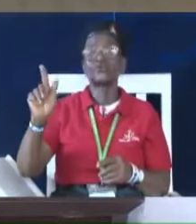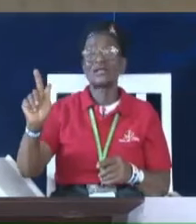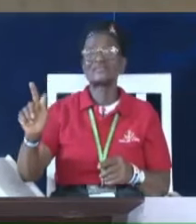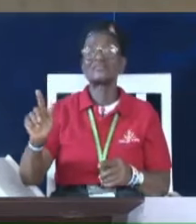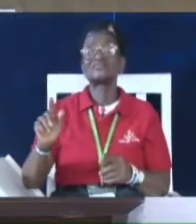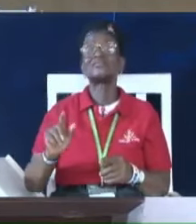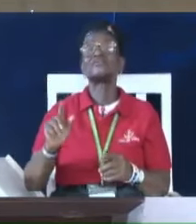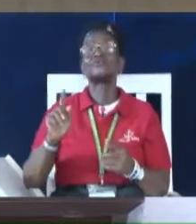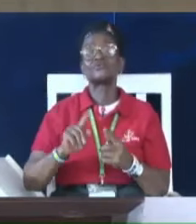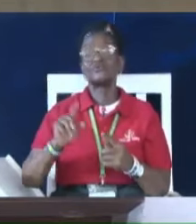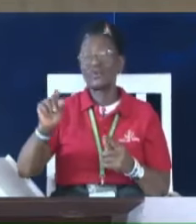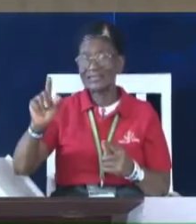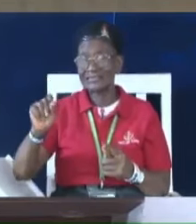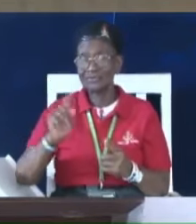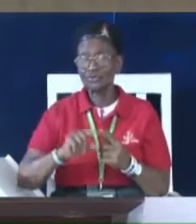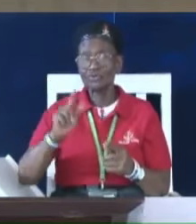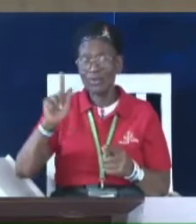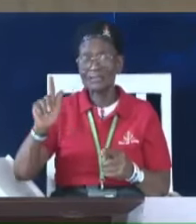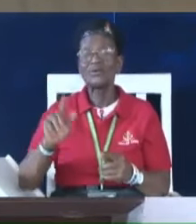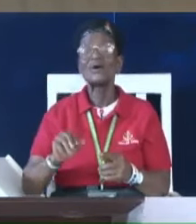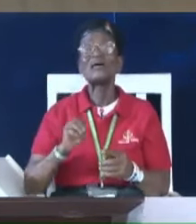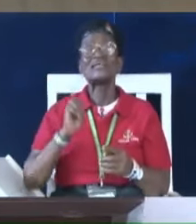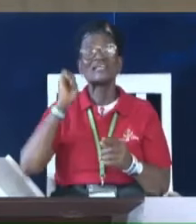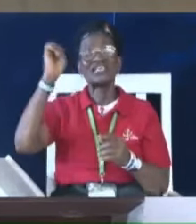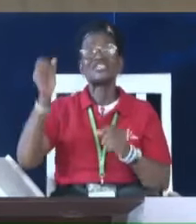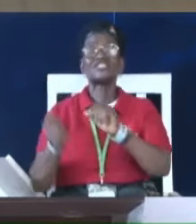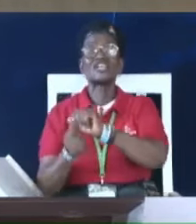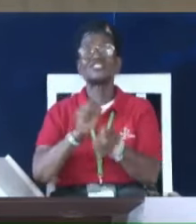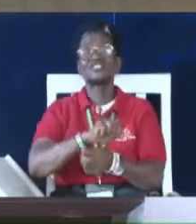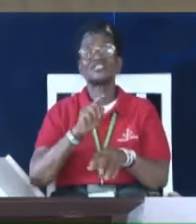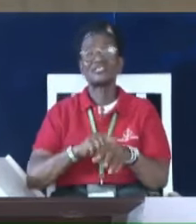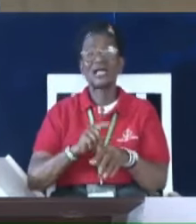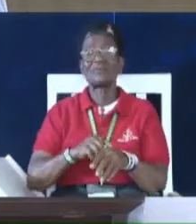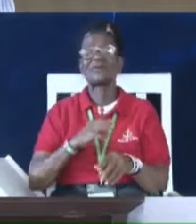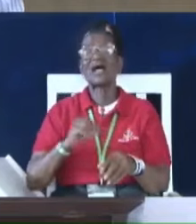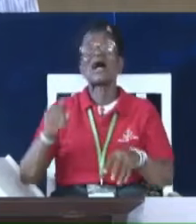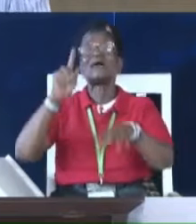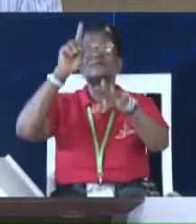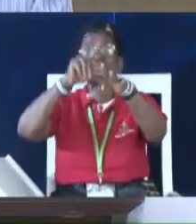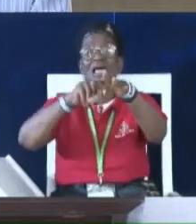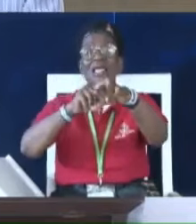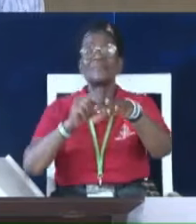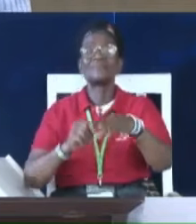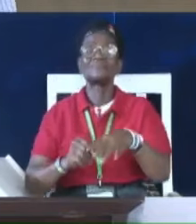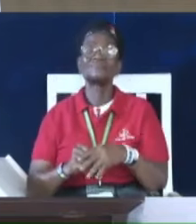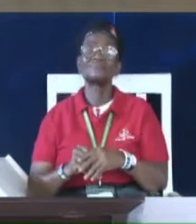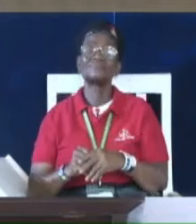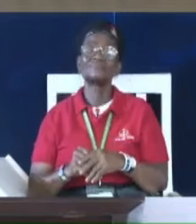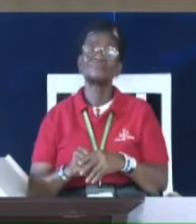He changes times and seasons.